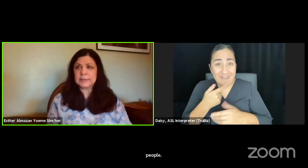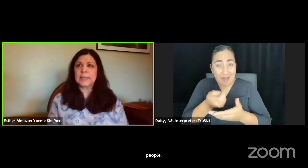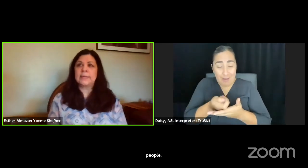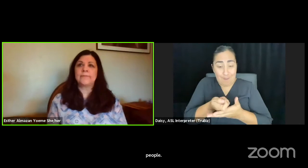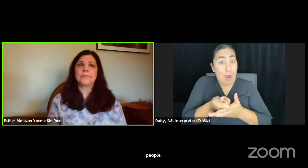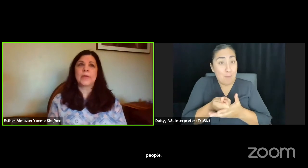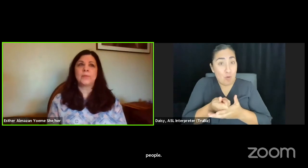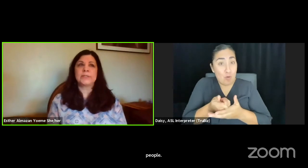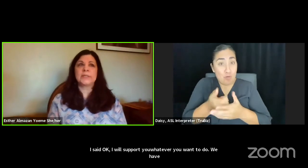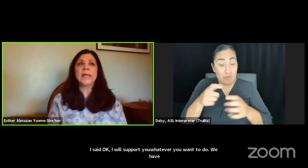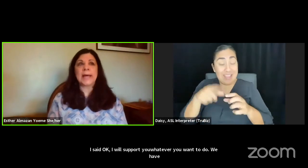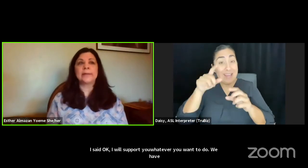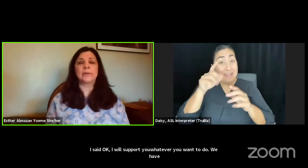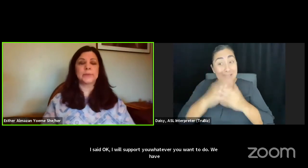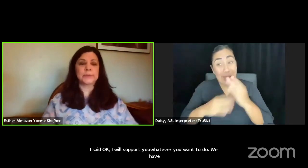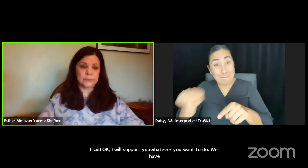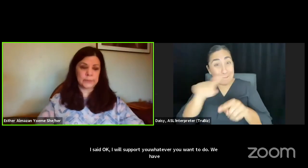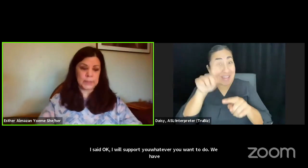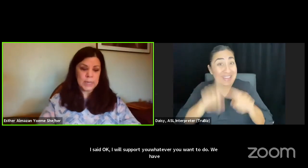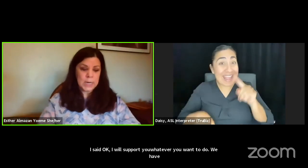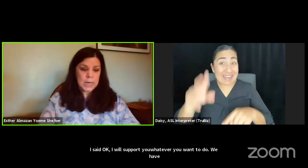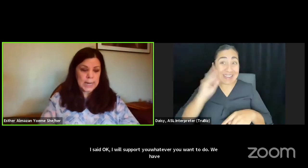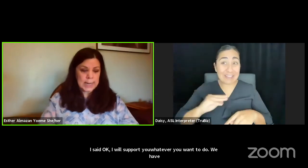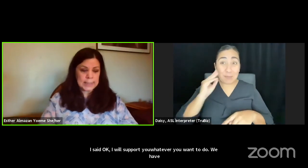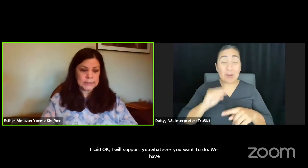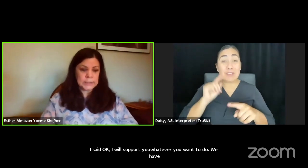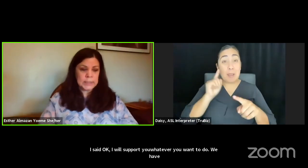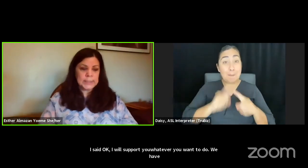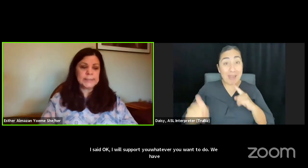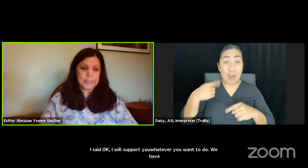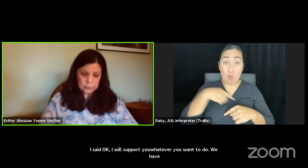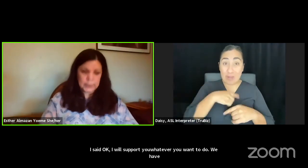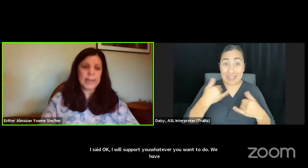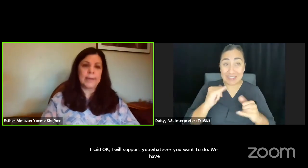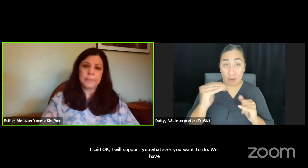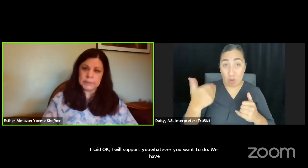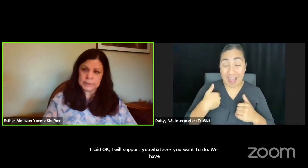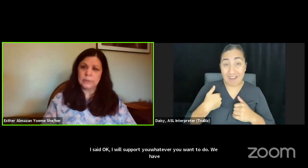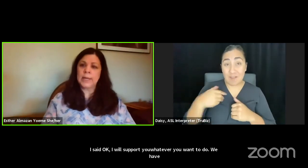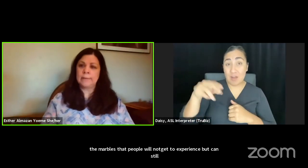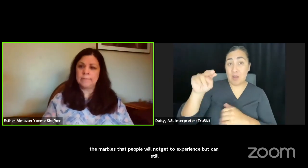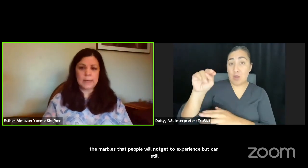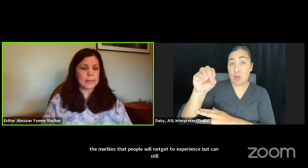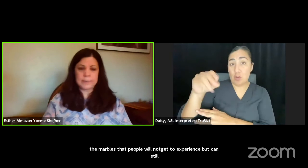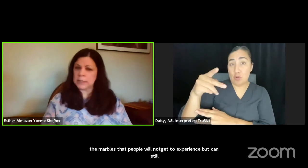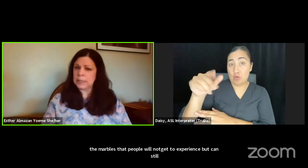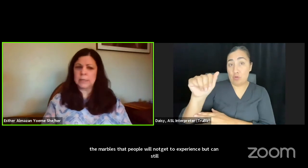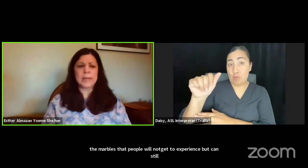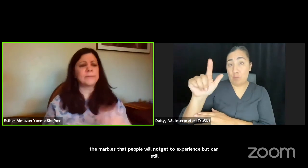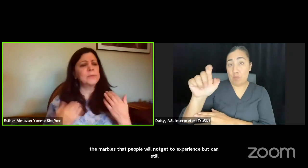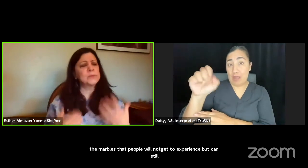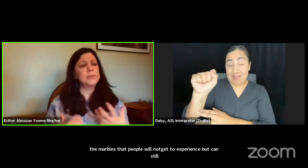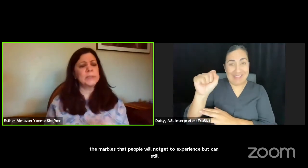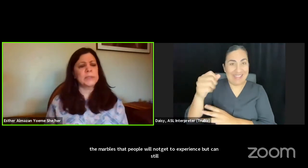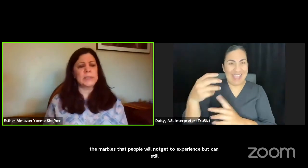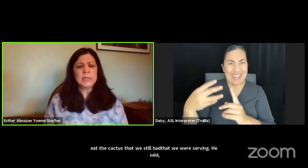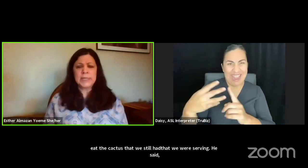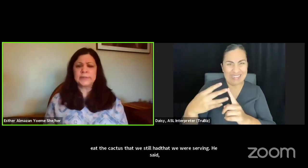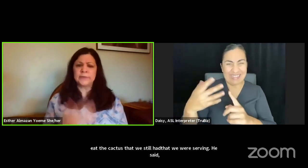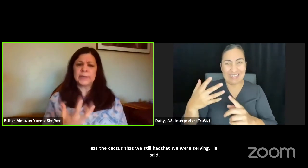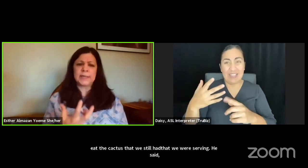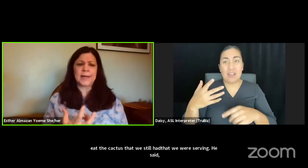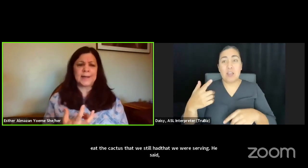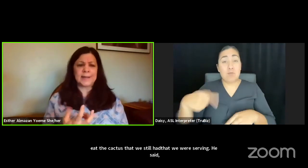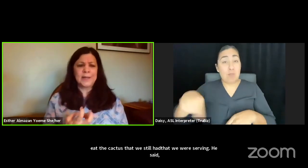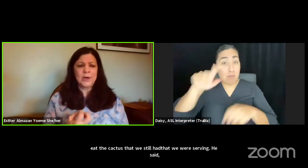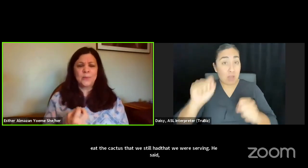the cactus that we still had that we were serving. And he said, okay. He said, okay, I'm not going to cut him in half. He was really,